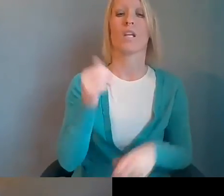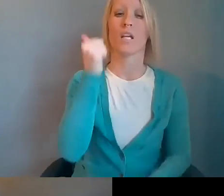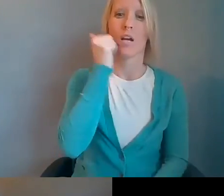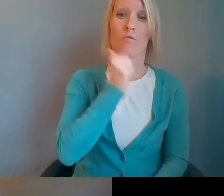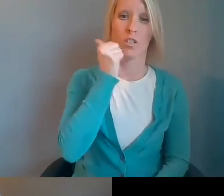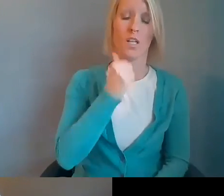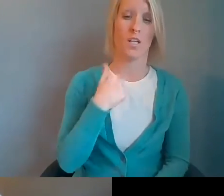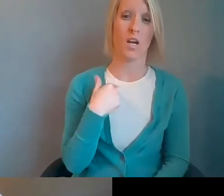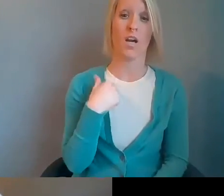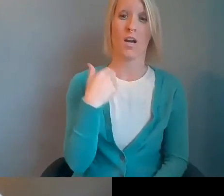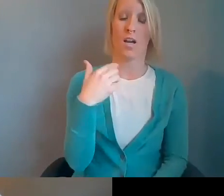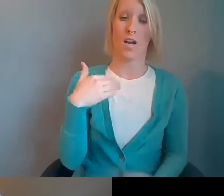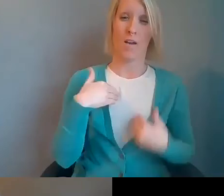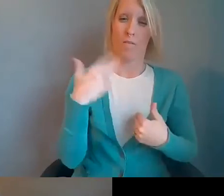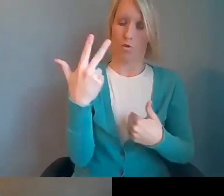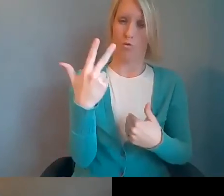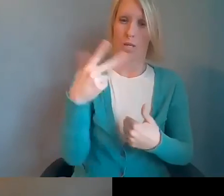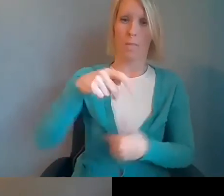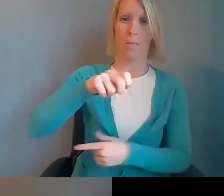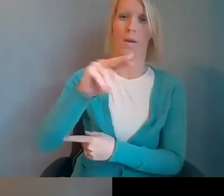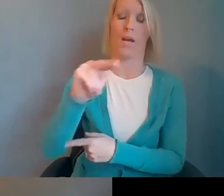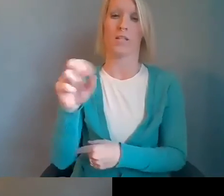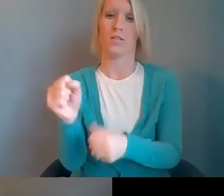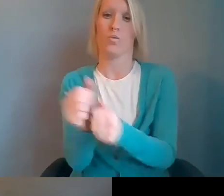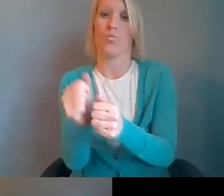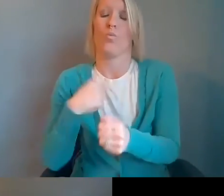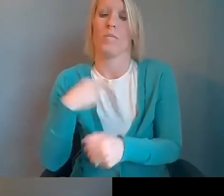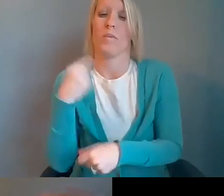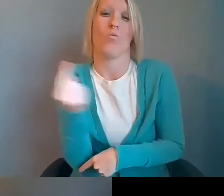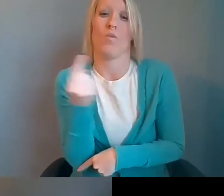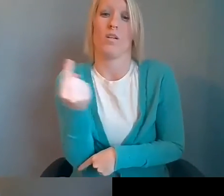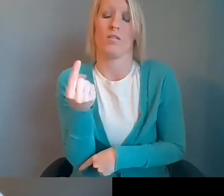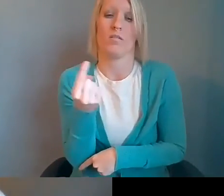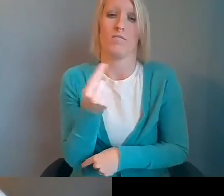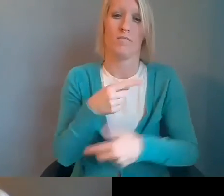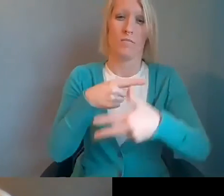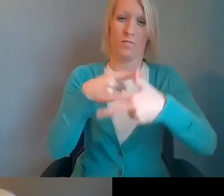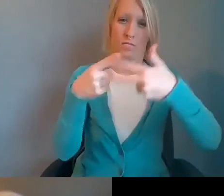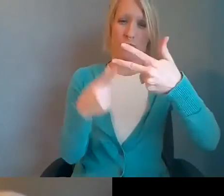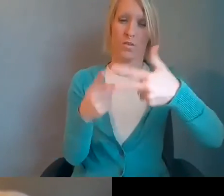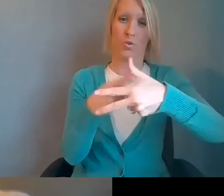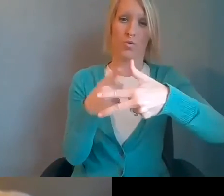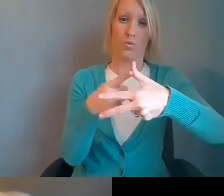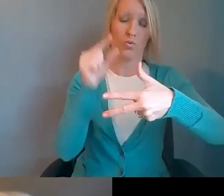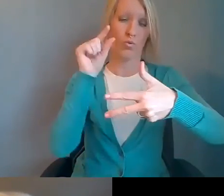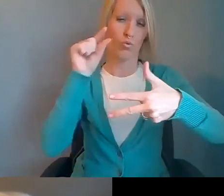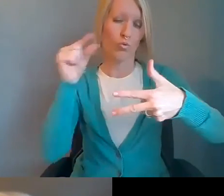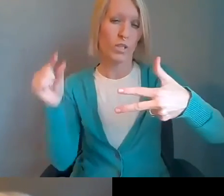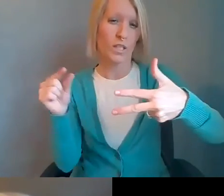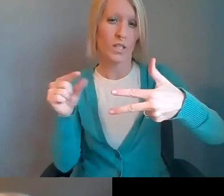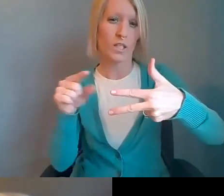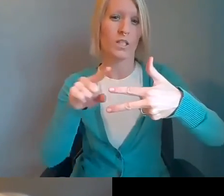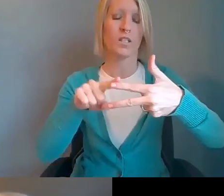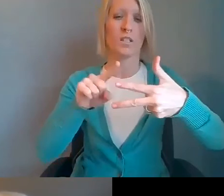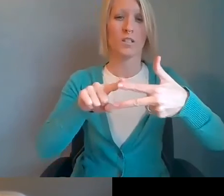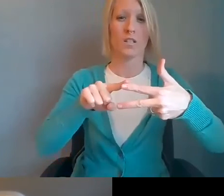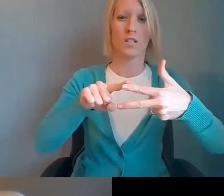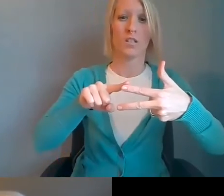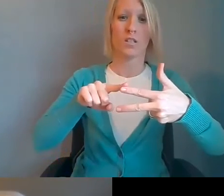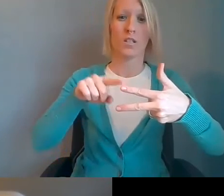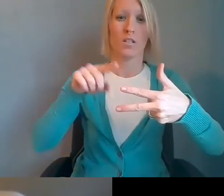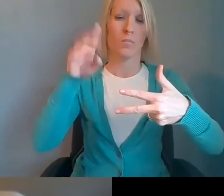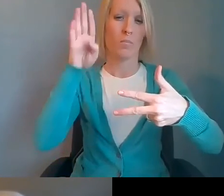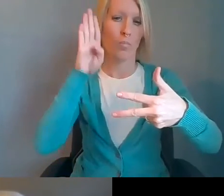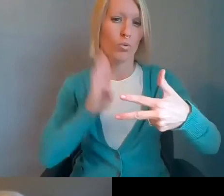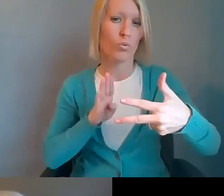Okay, this one here is green. This one's a blue marble, and this is a brown. And I have corresponding colored inks in each one of